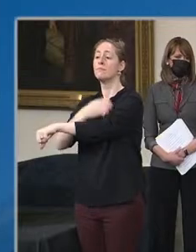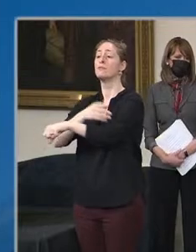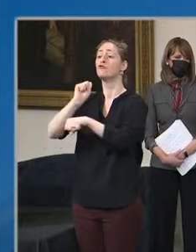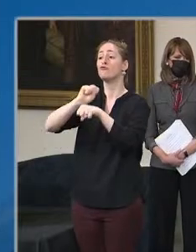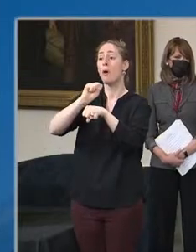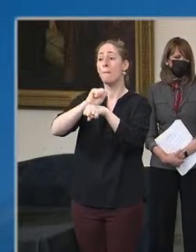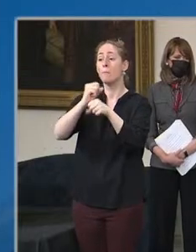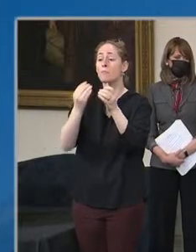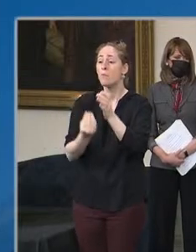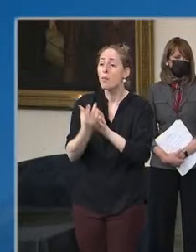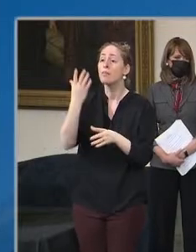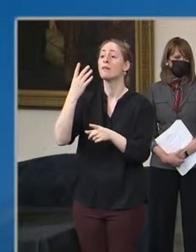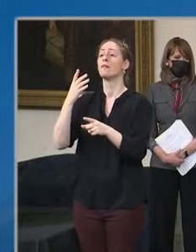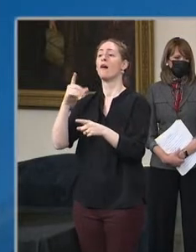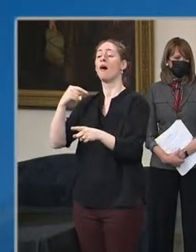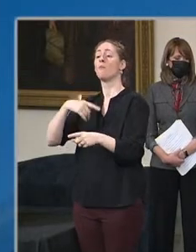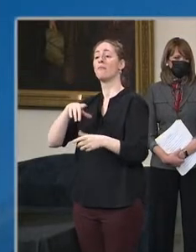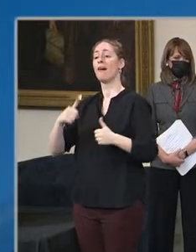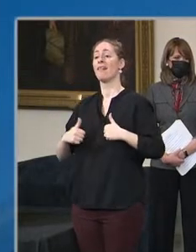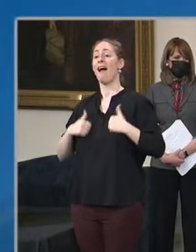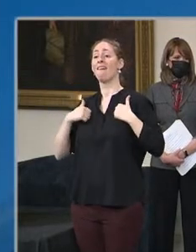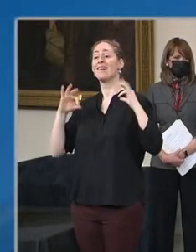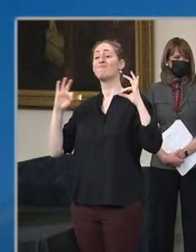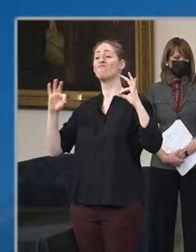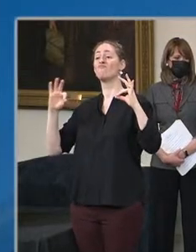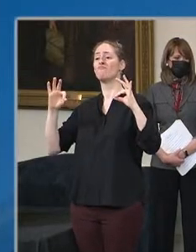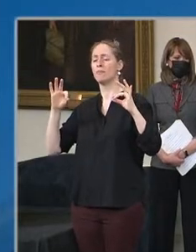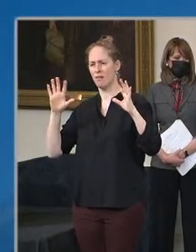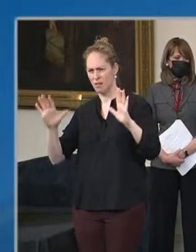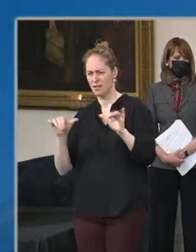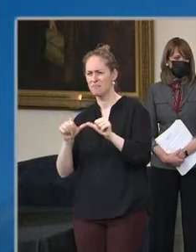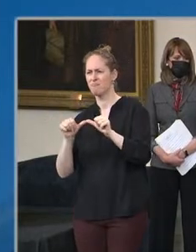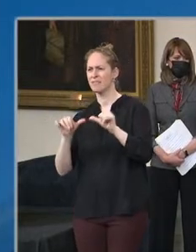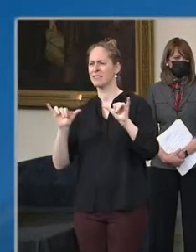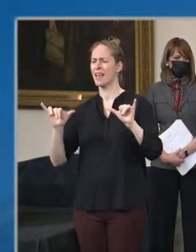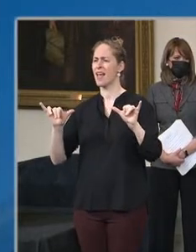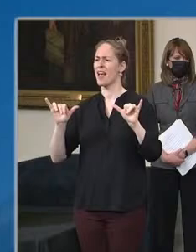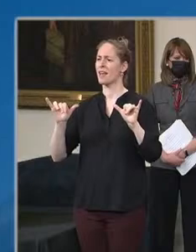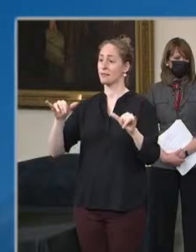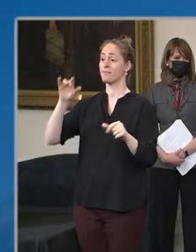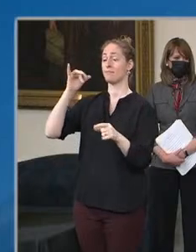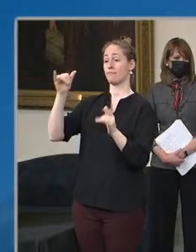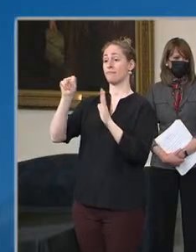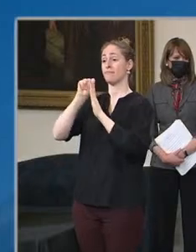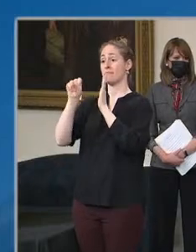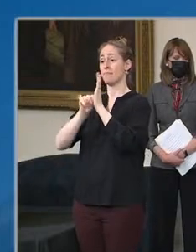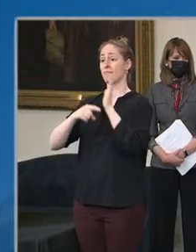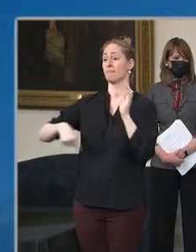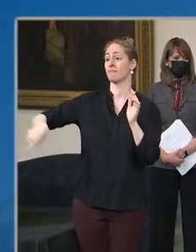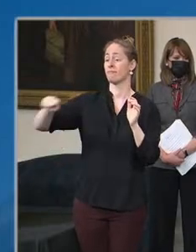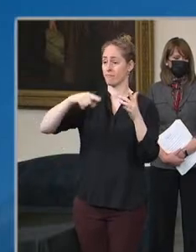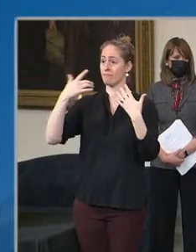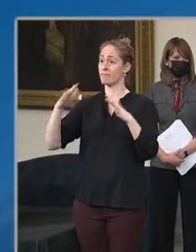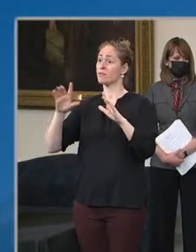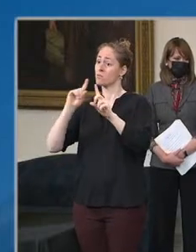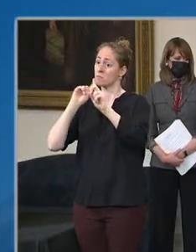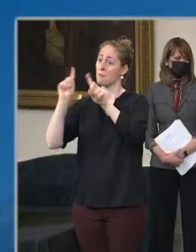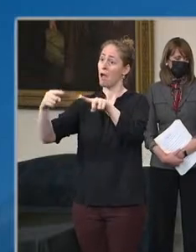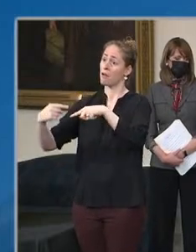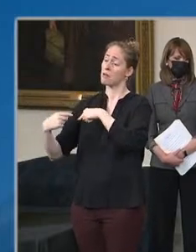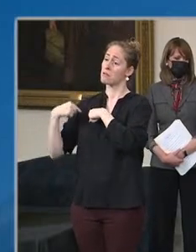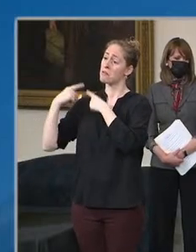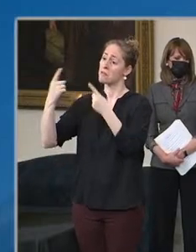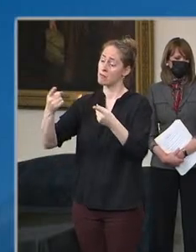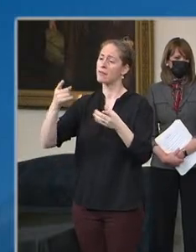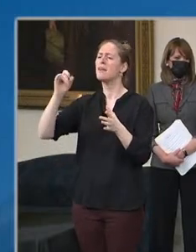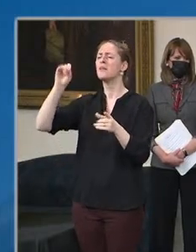residents. Now, as part of the state's response to the COVID-19 pandemic, our department